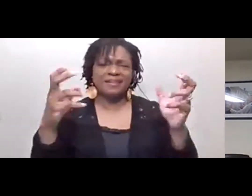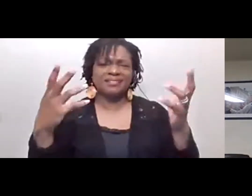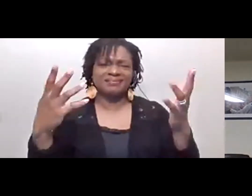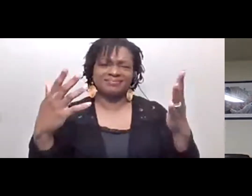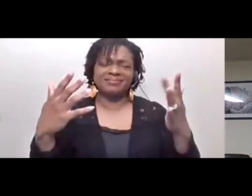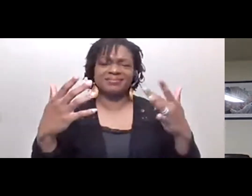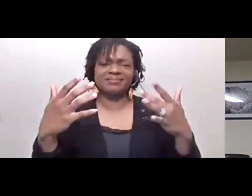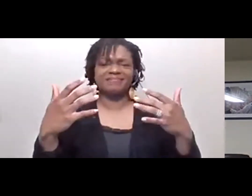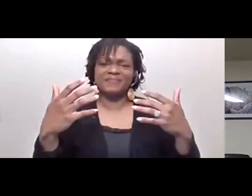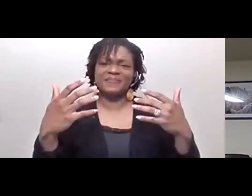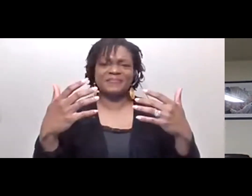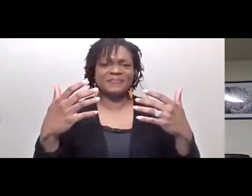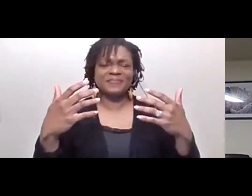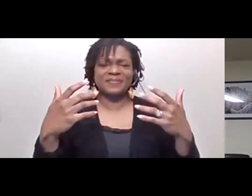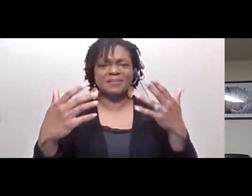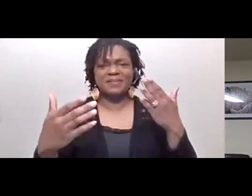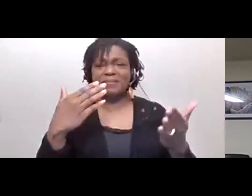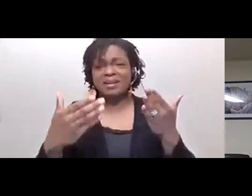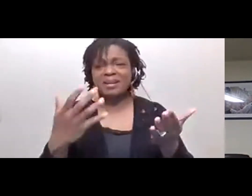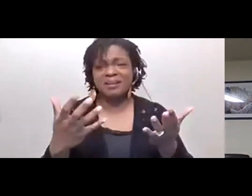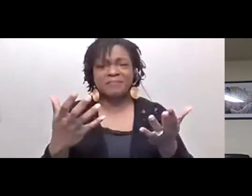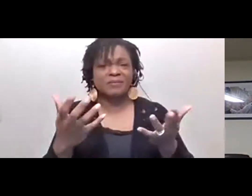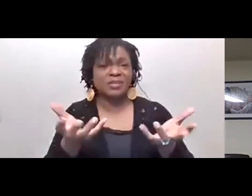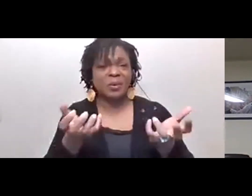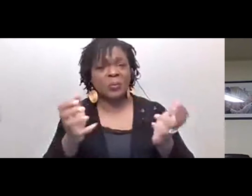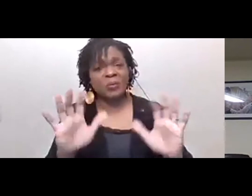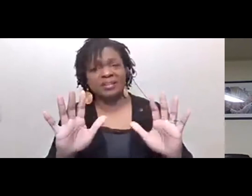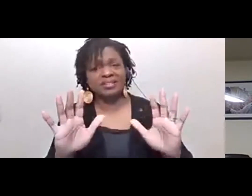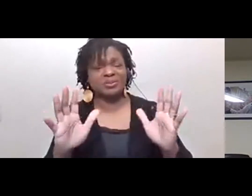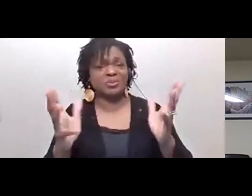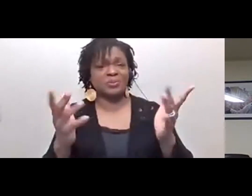time, we don't want to make